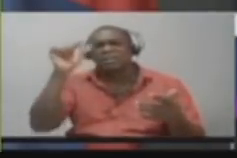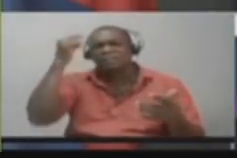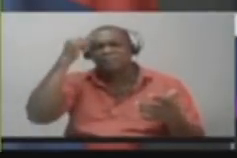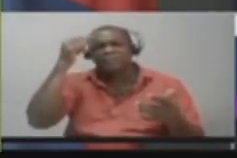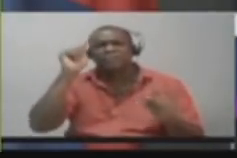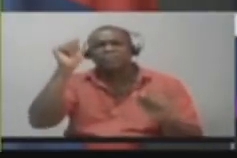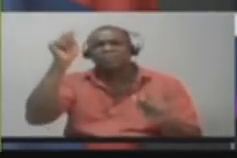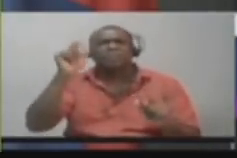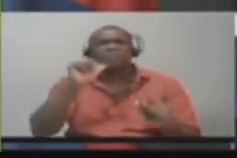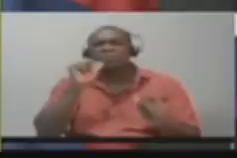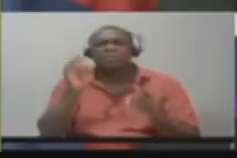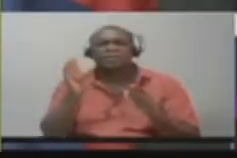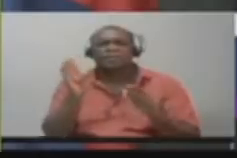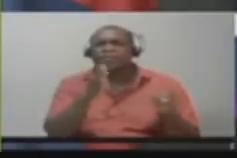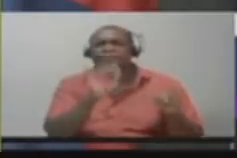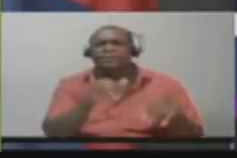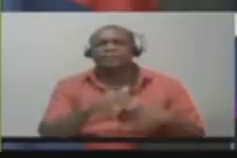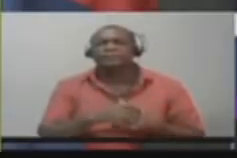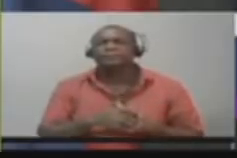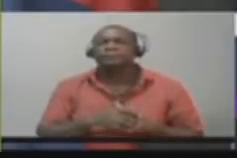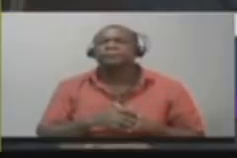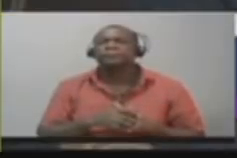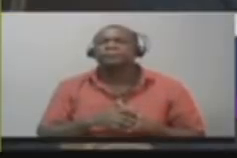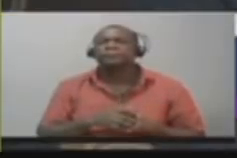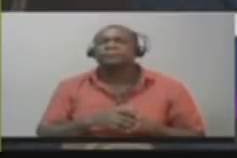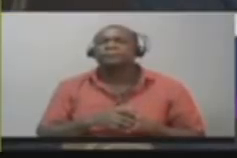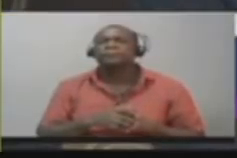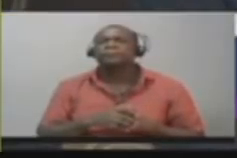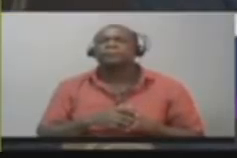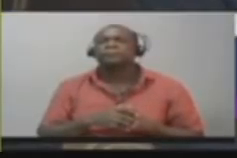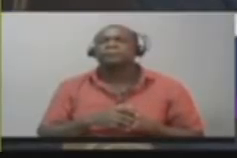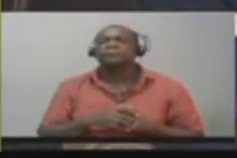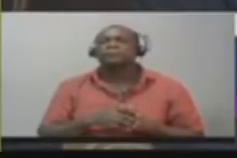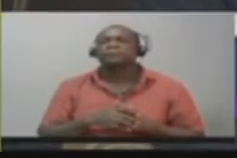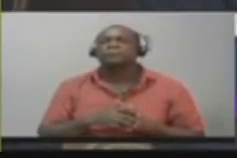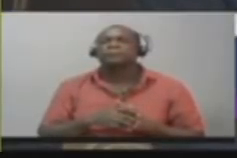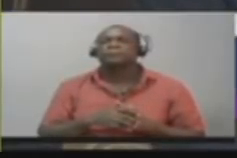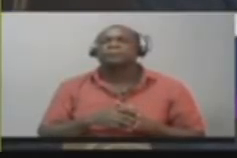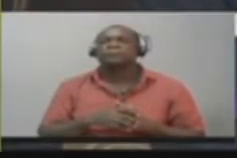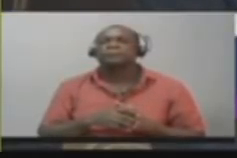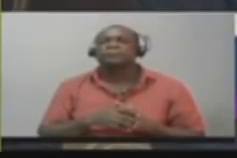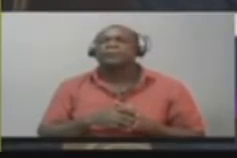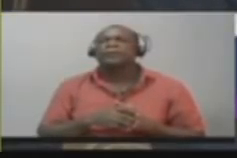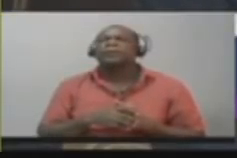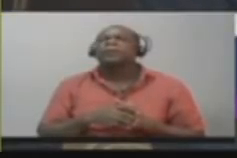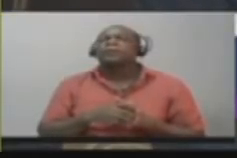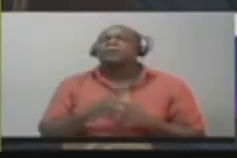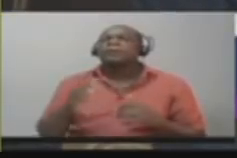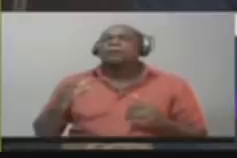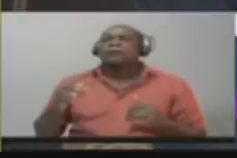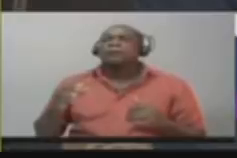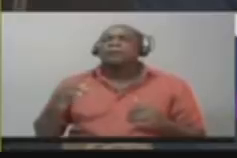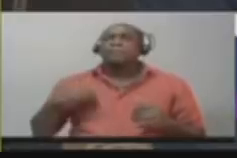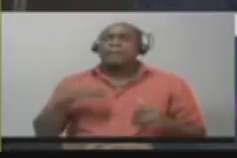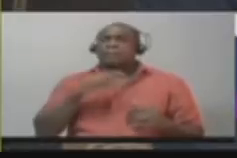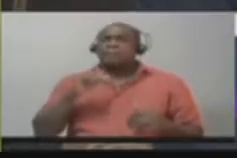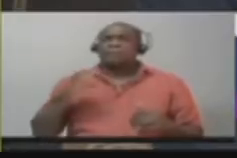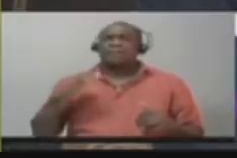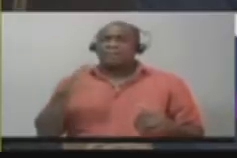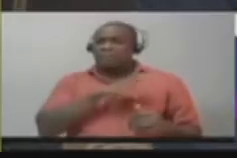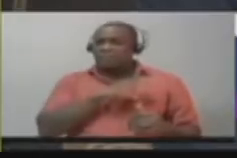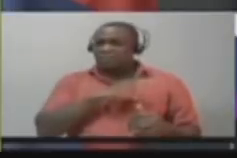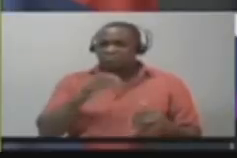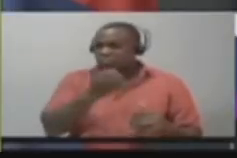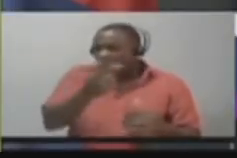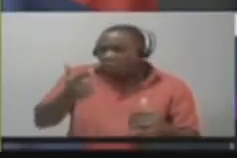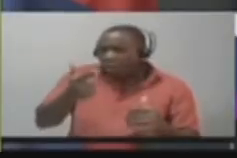from Guardian Media. Prime Minister, have all members of cabinet been vaccinated, or at least partially vaccinated? I